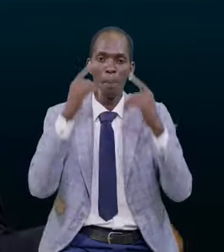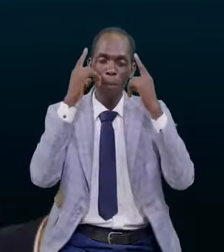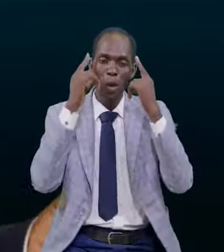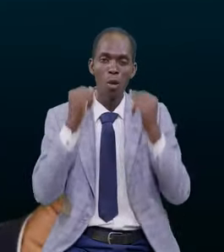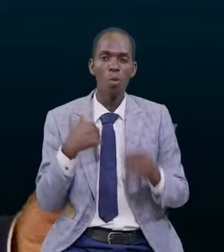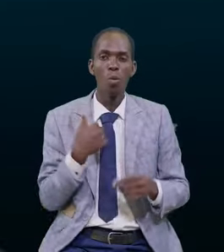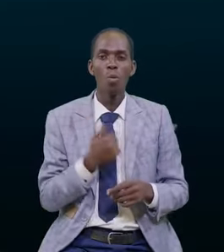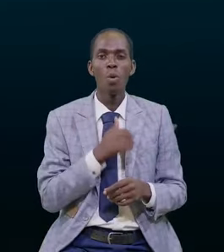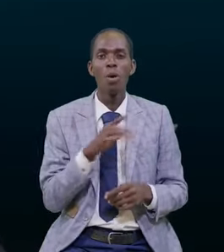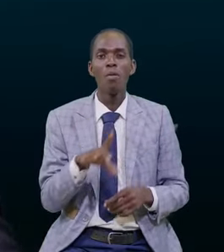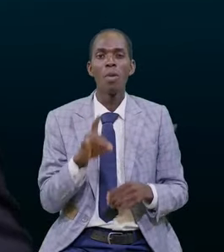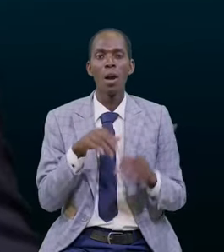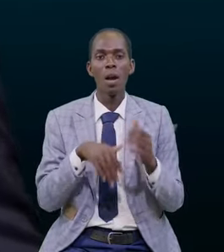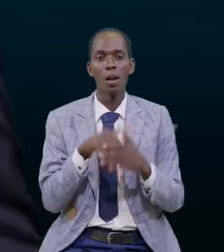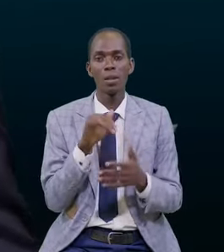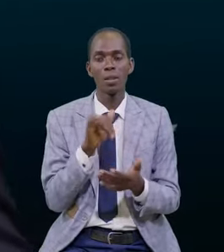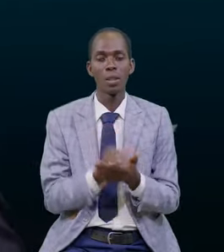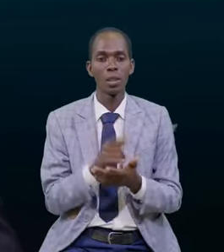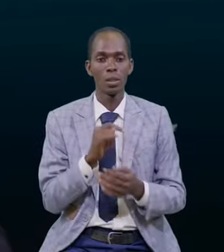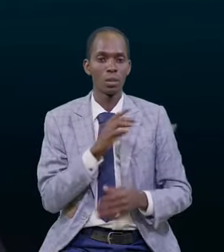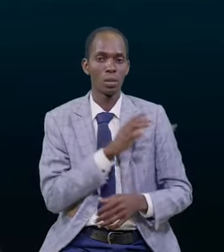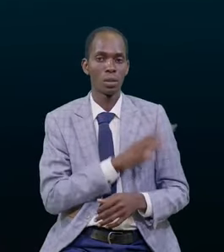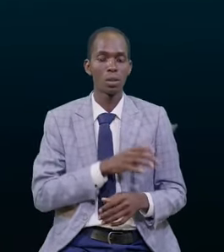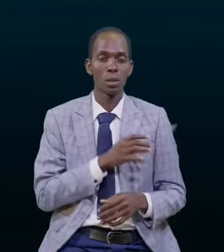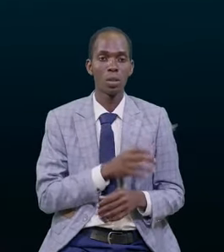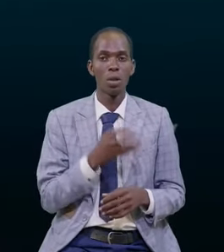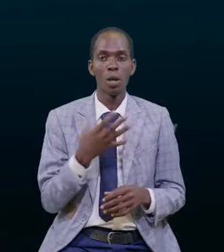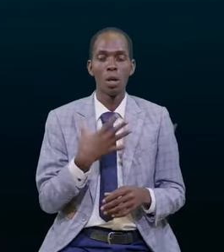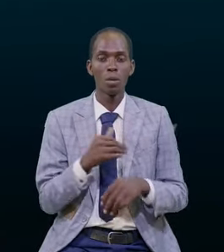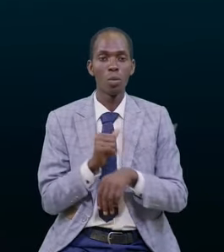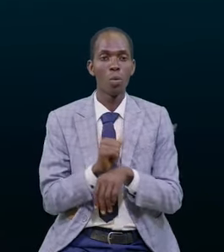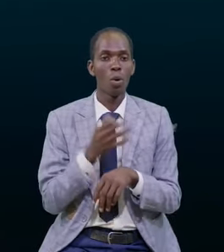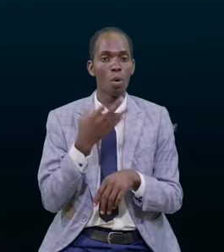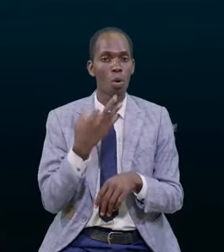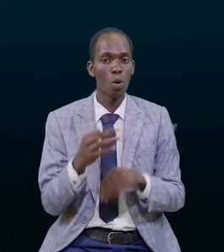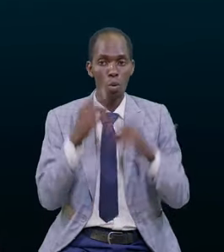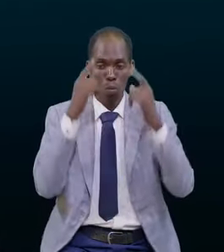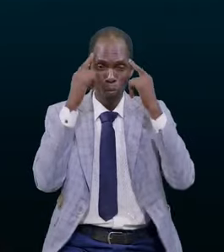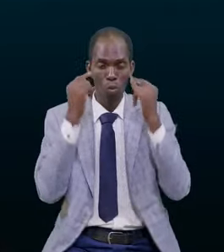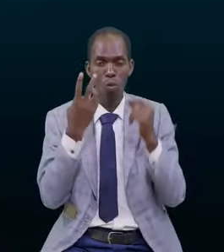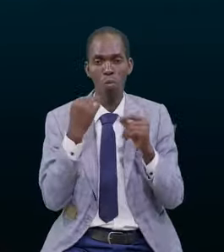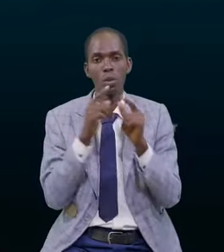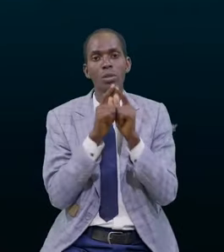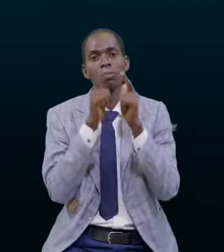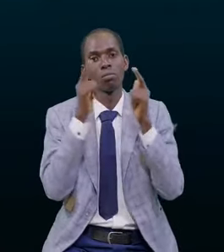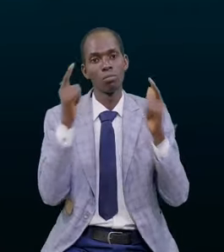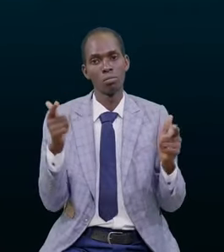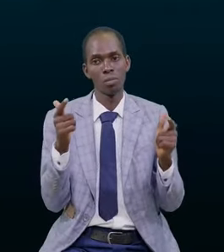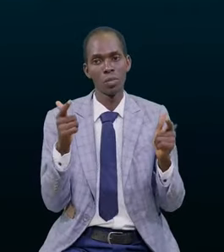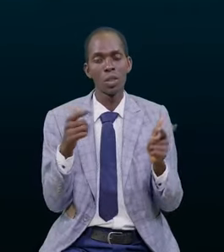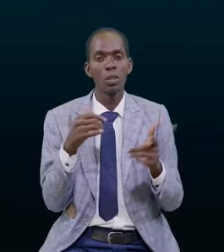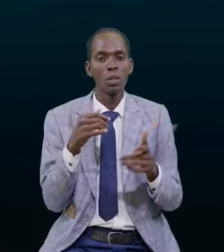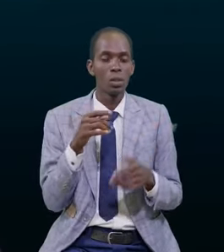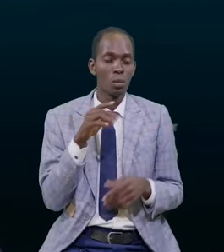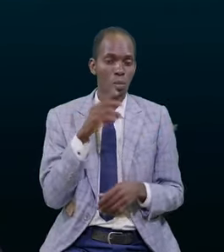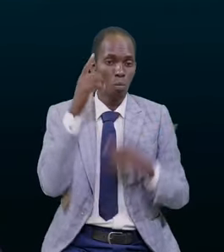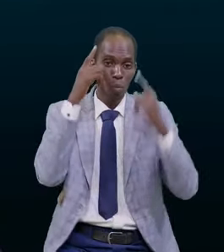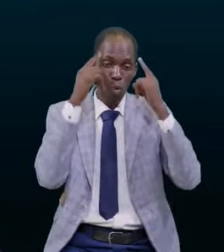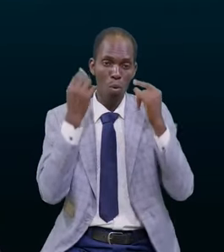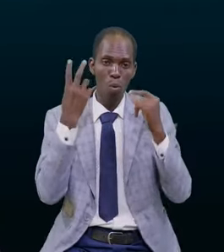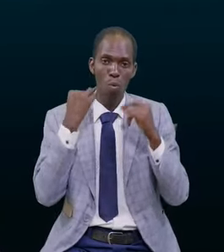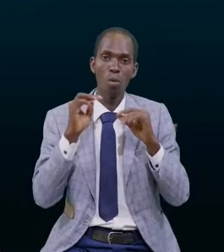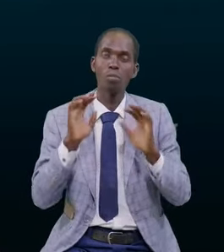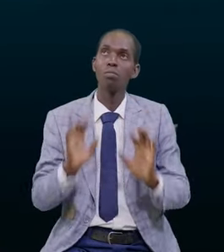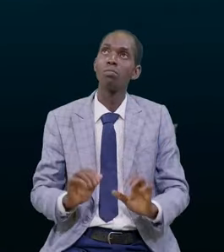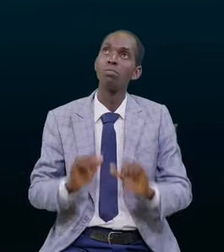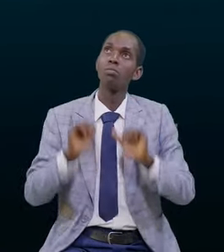character and commission of Moses was quite remarkable he was devoted to God and was such